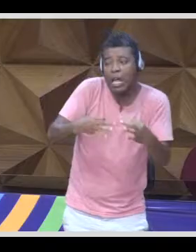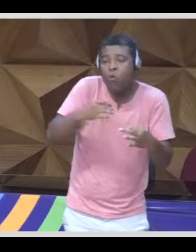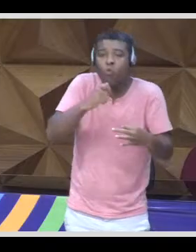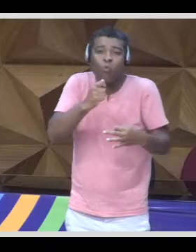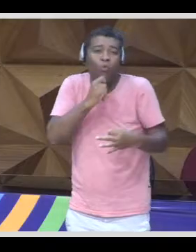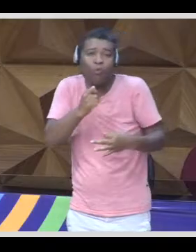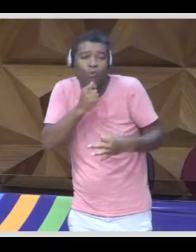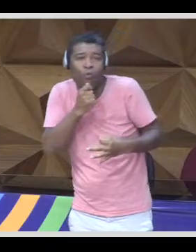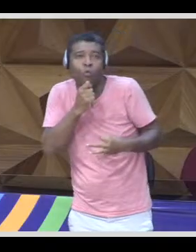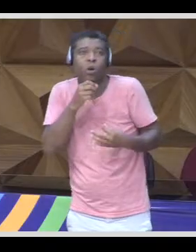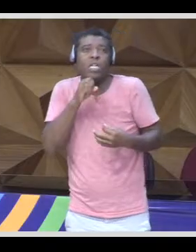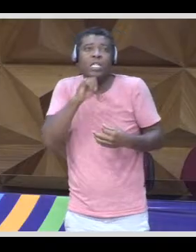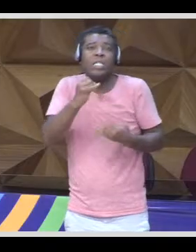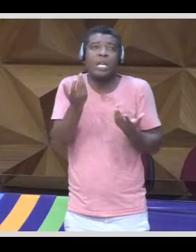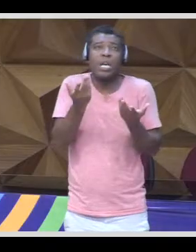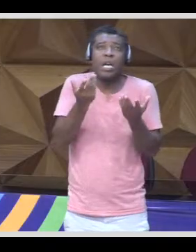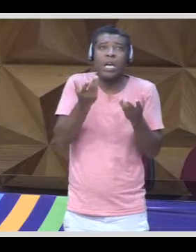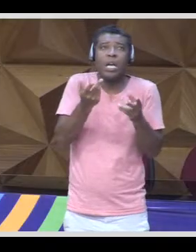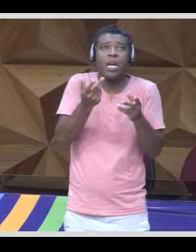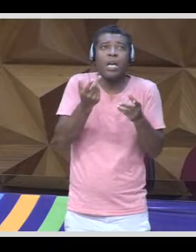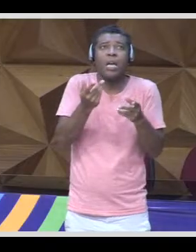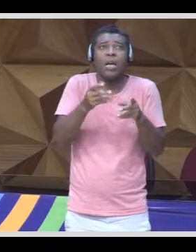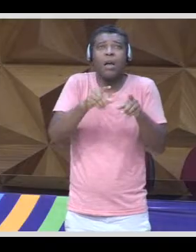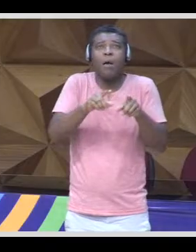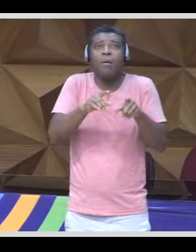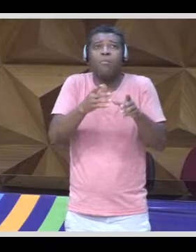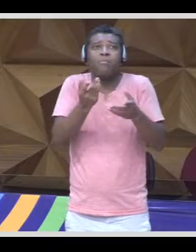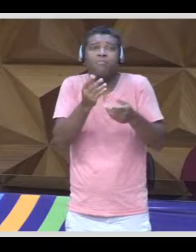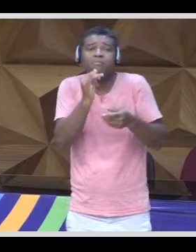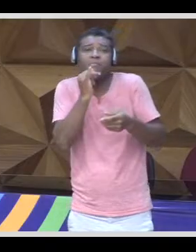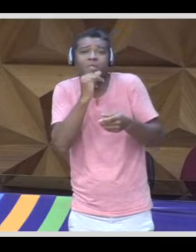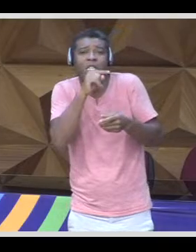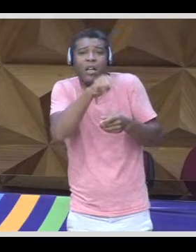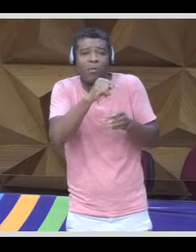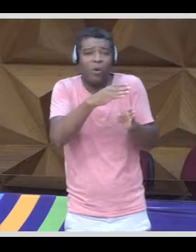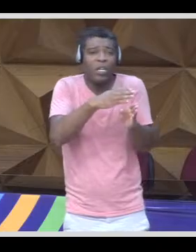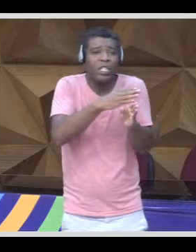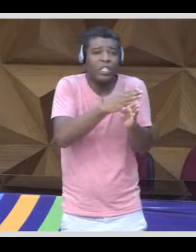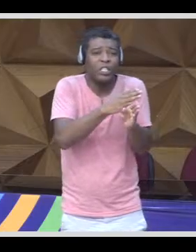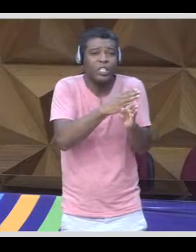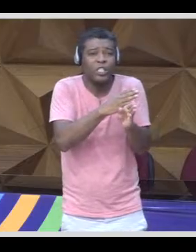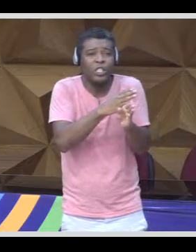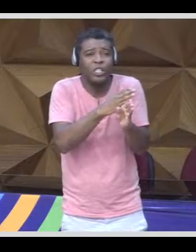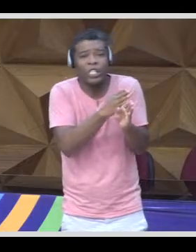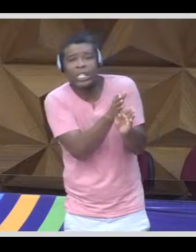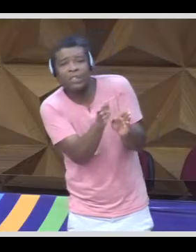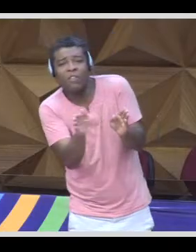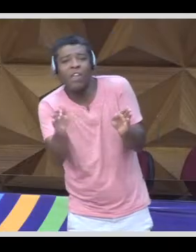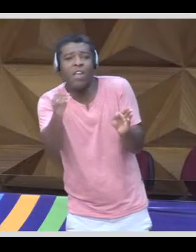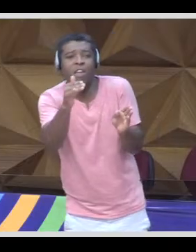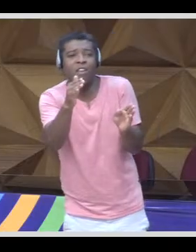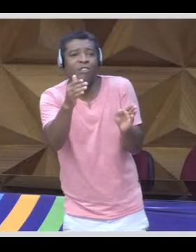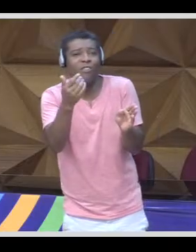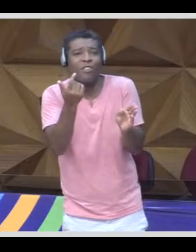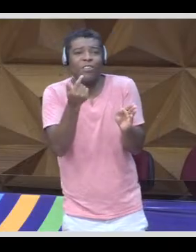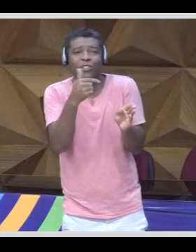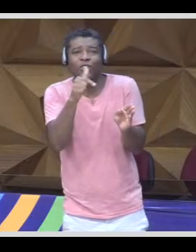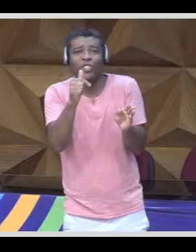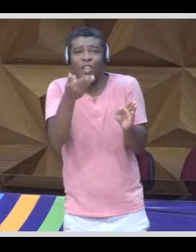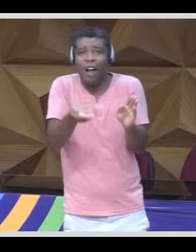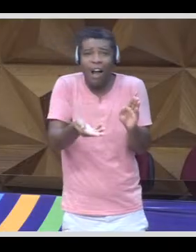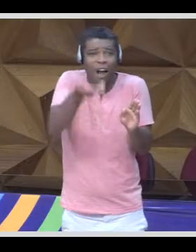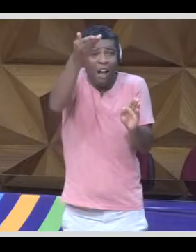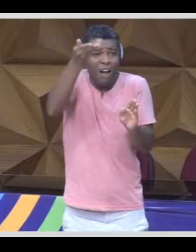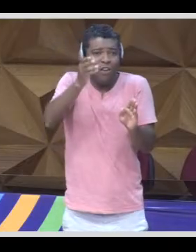here was not very high, I wouldn't keep it. I would think that it might be random behavior. I would only keep those